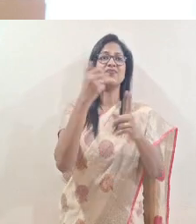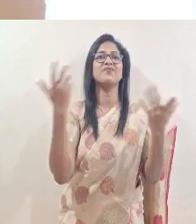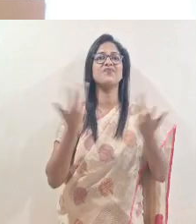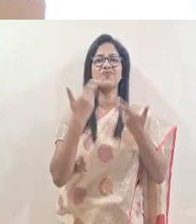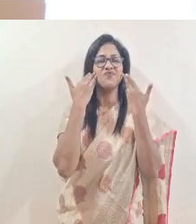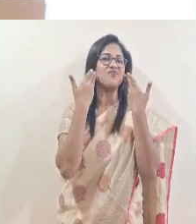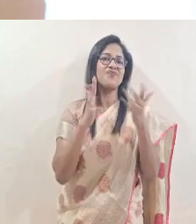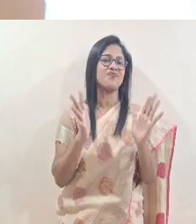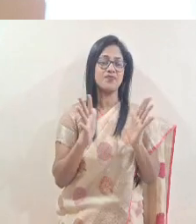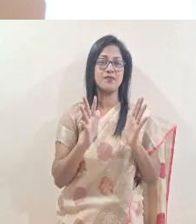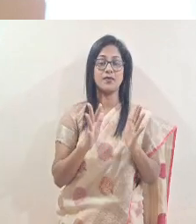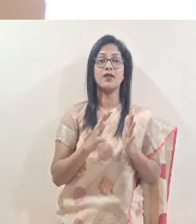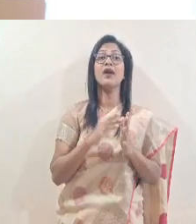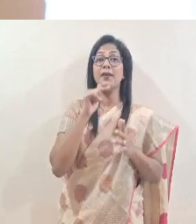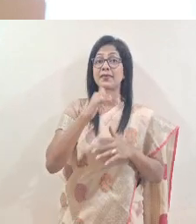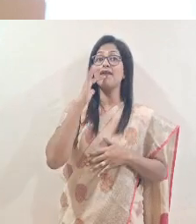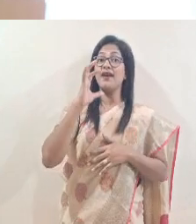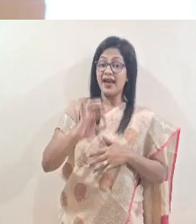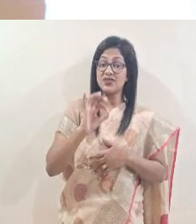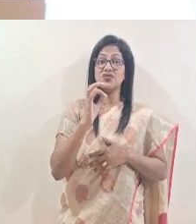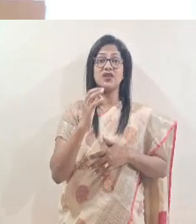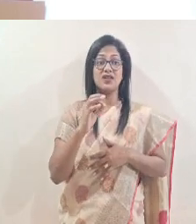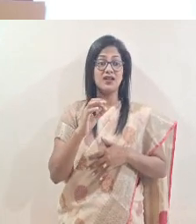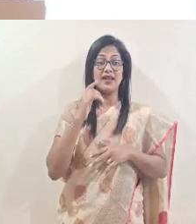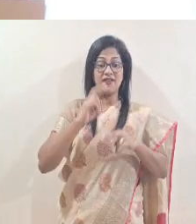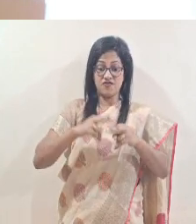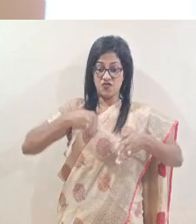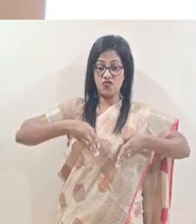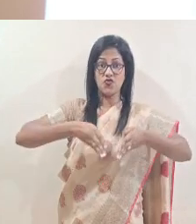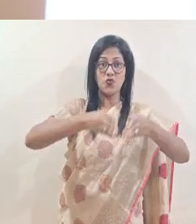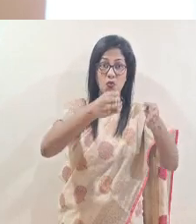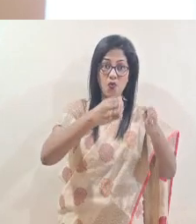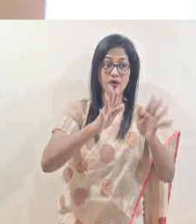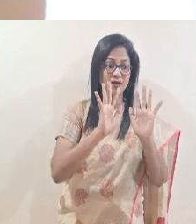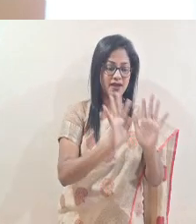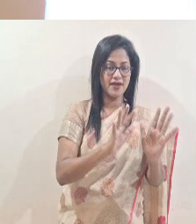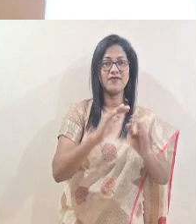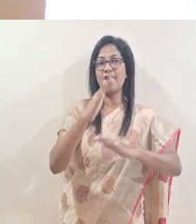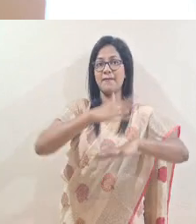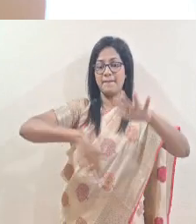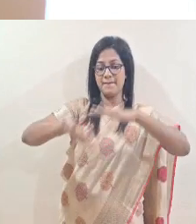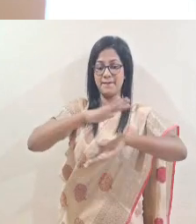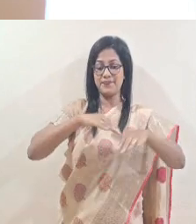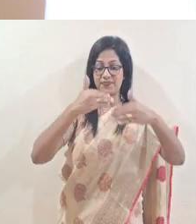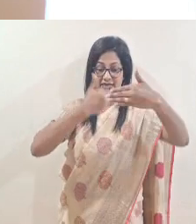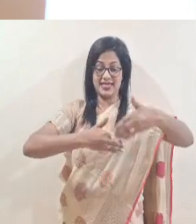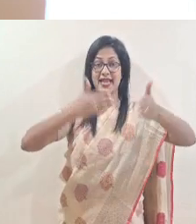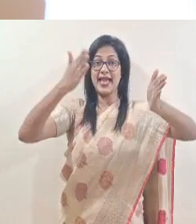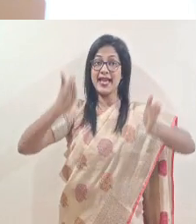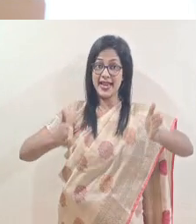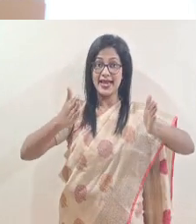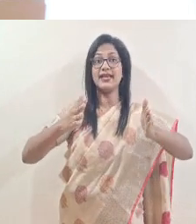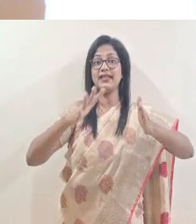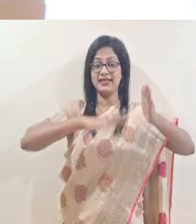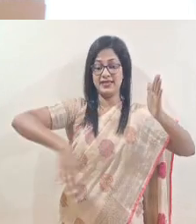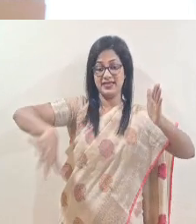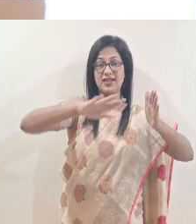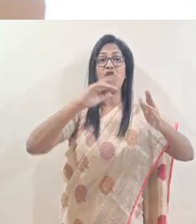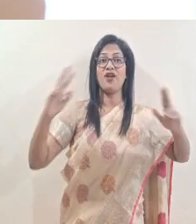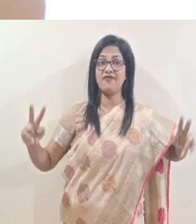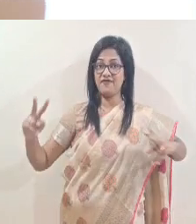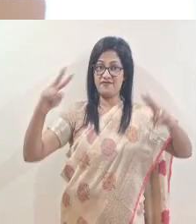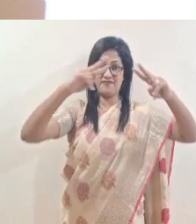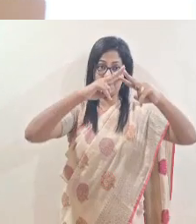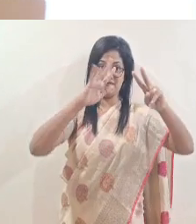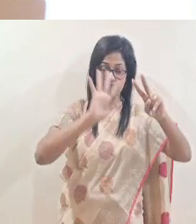But we can actually see the effect of the project if a road is given or planned in that grid or an area, or if a flyover is given,